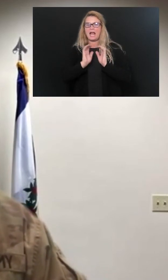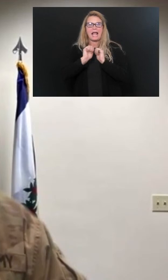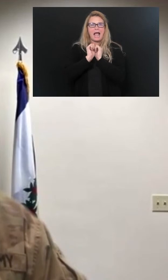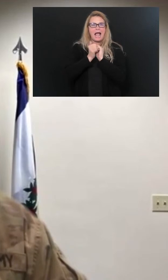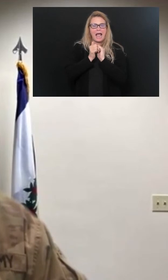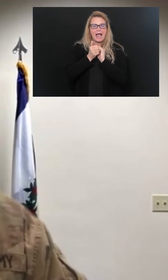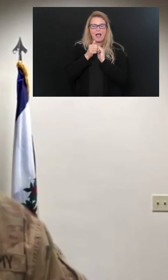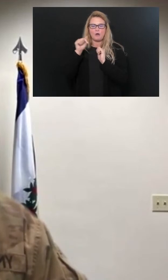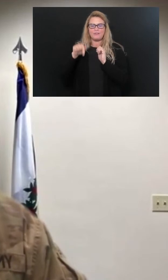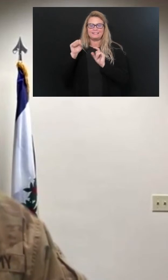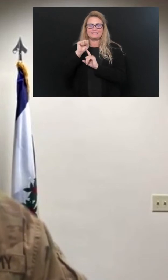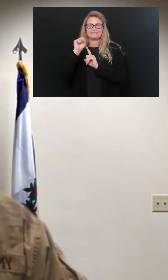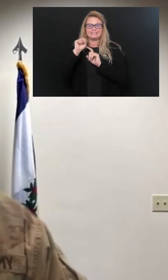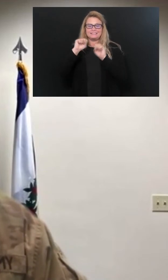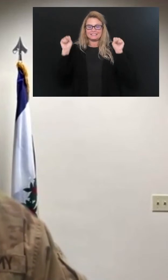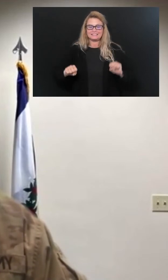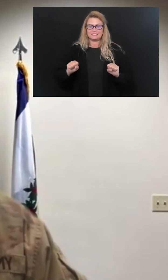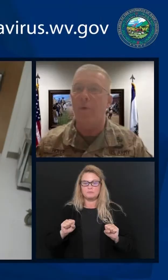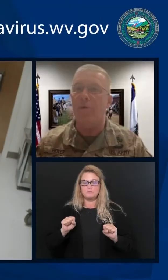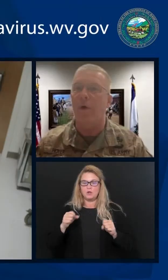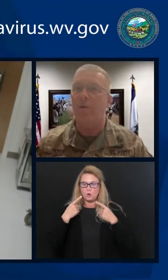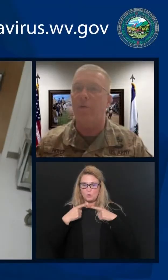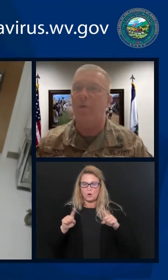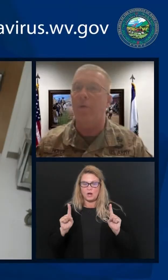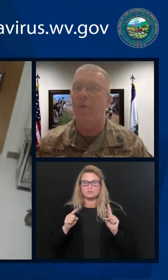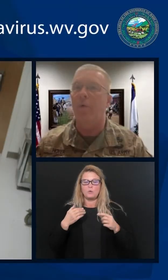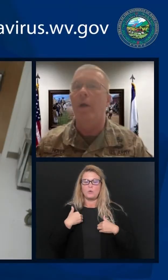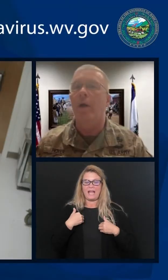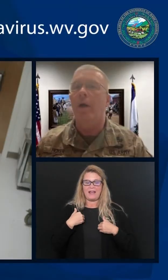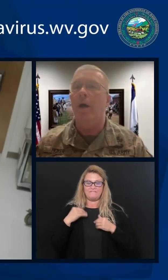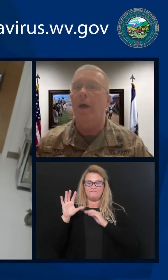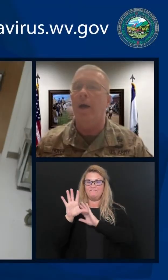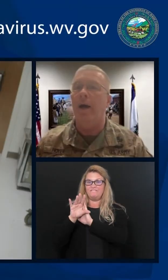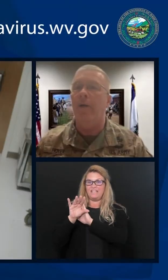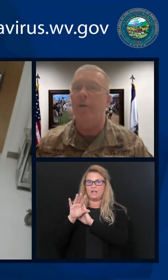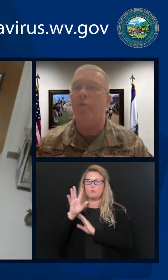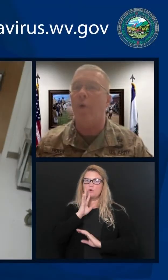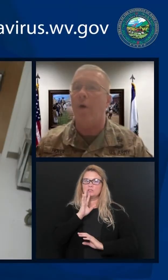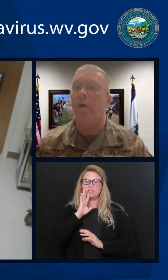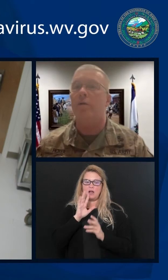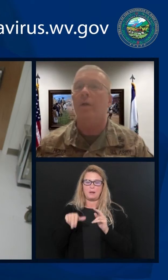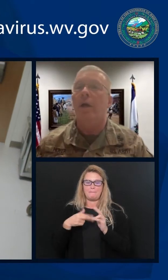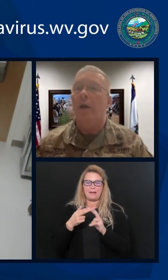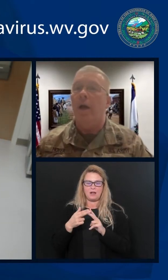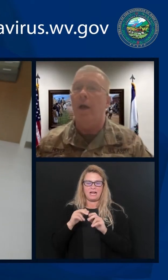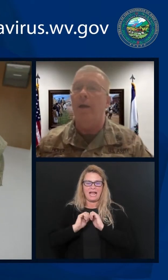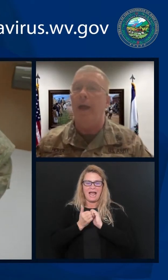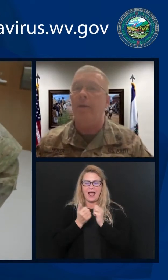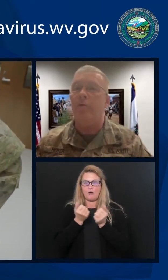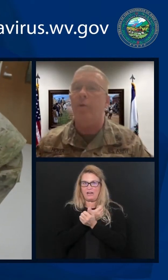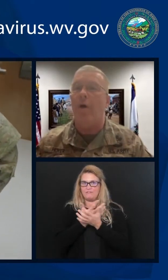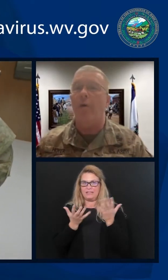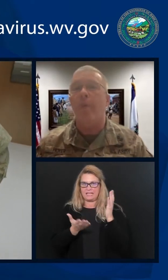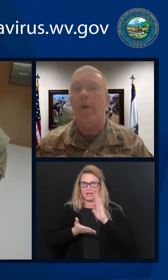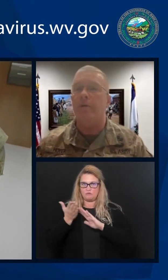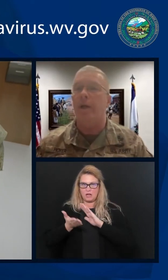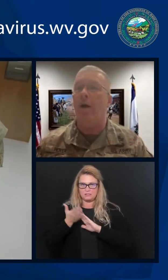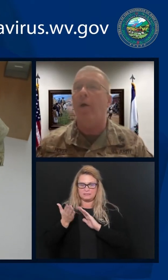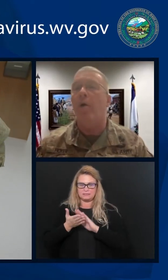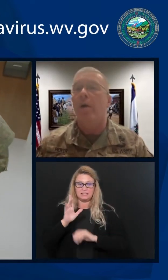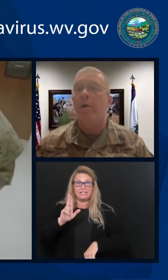believe if you have the video, we can roll it and we'll talk through how this works. National